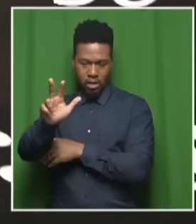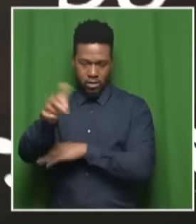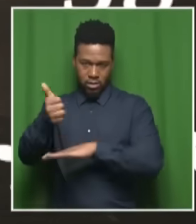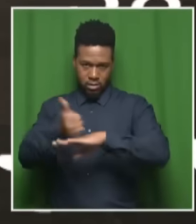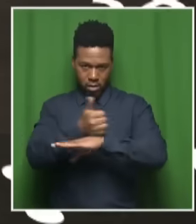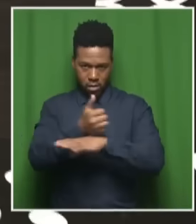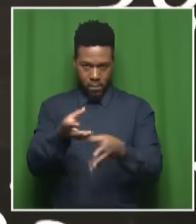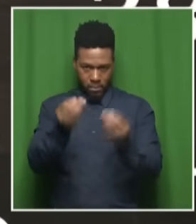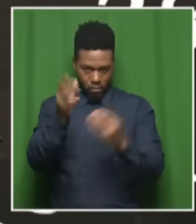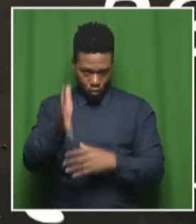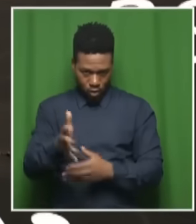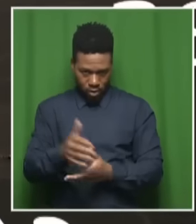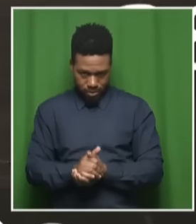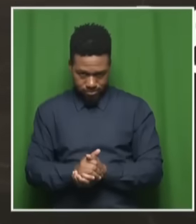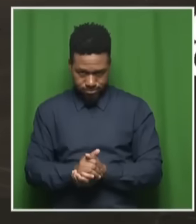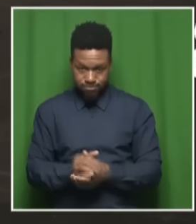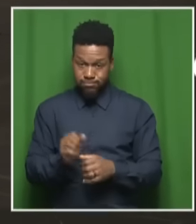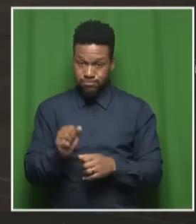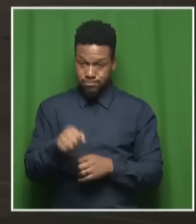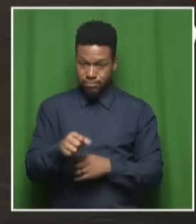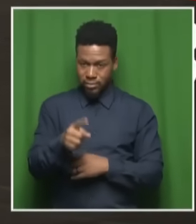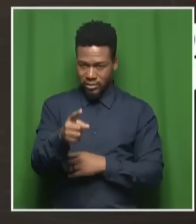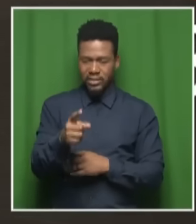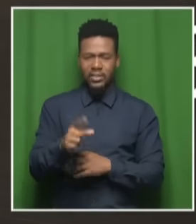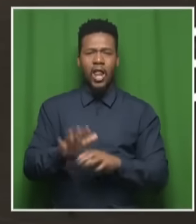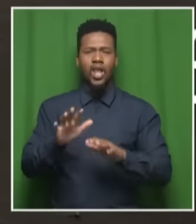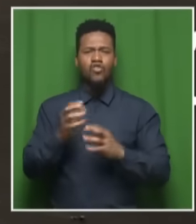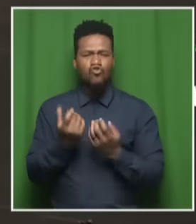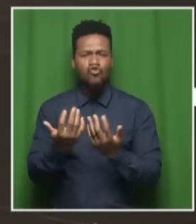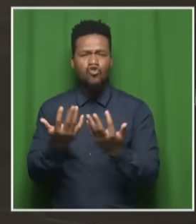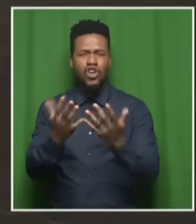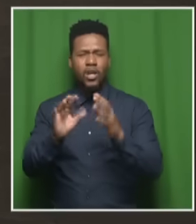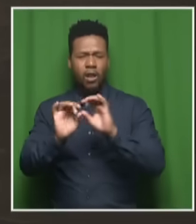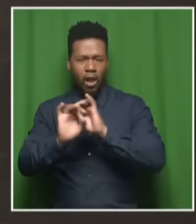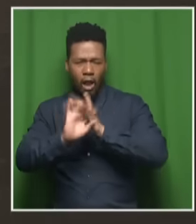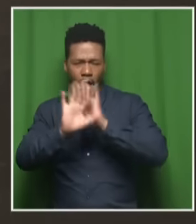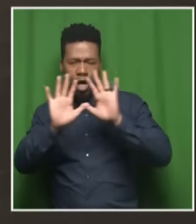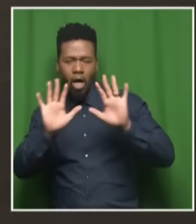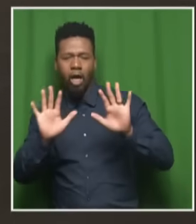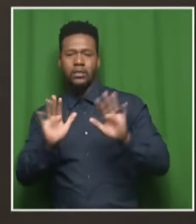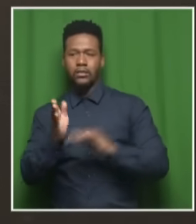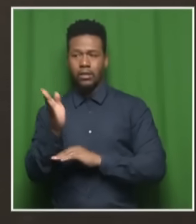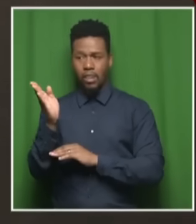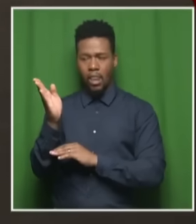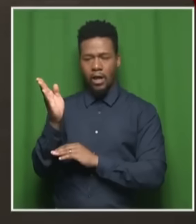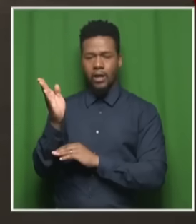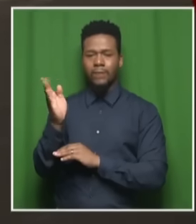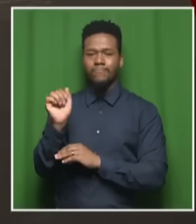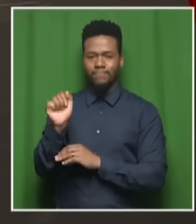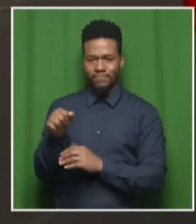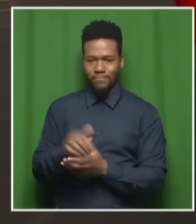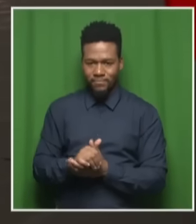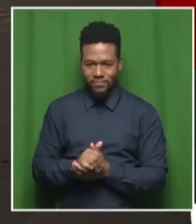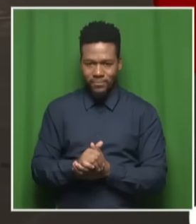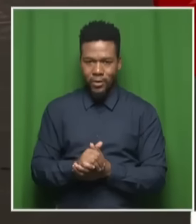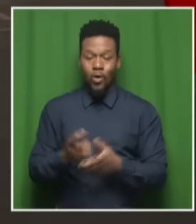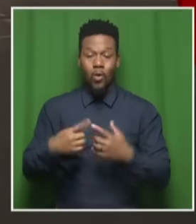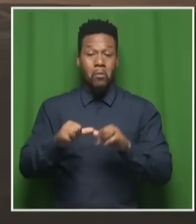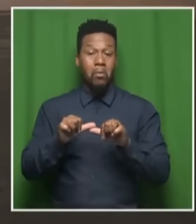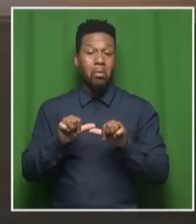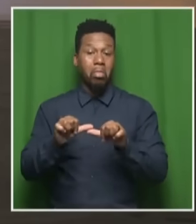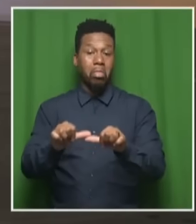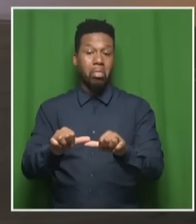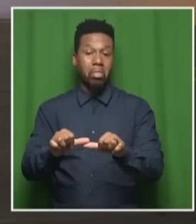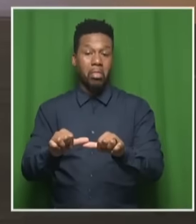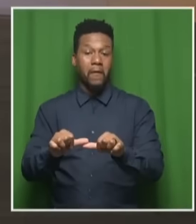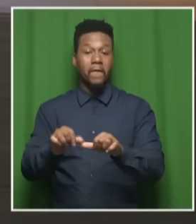CSIR model. You can see there in the light green on your screens in that graphic there. As we continue now, we're obviously looking